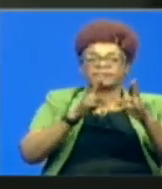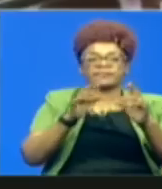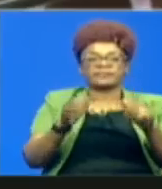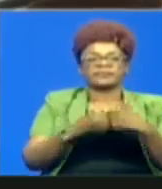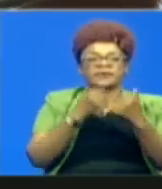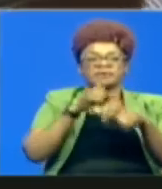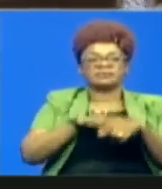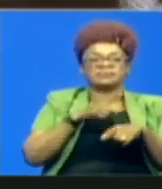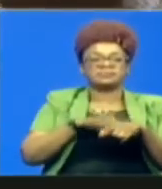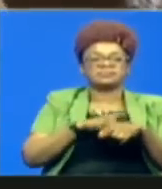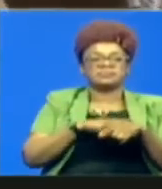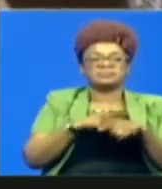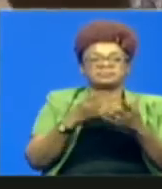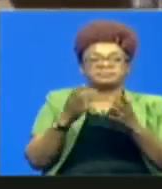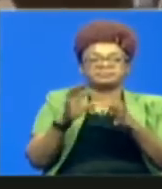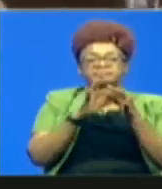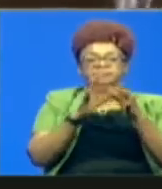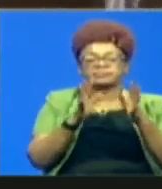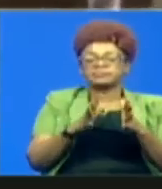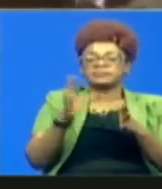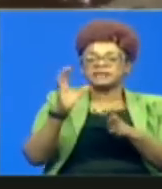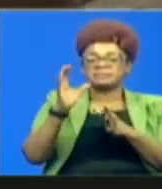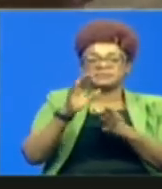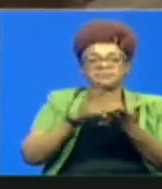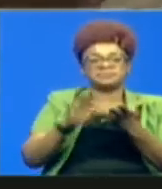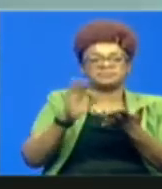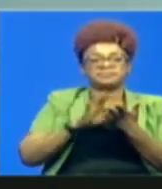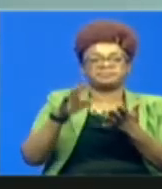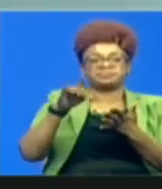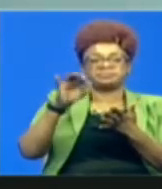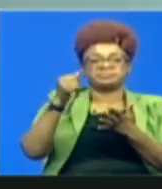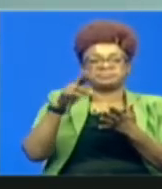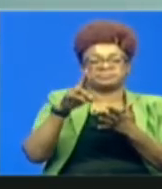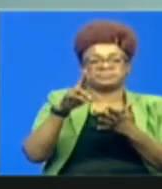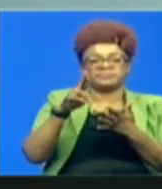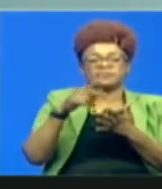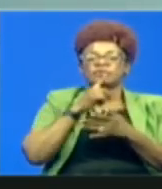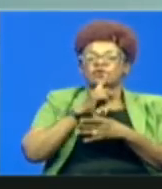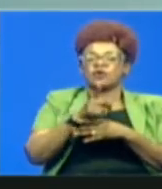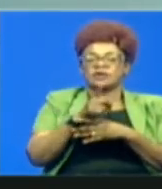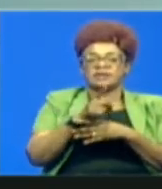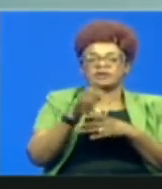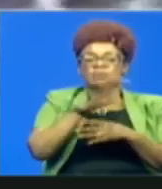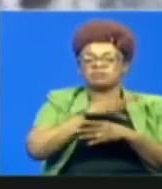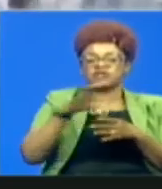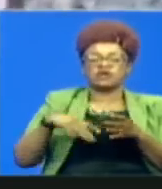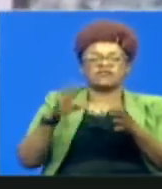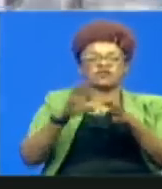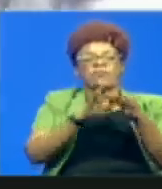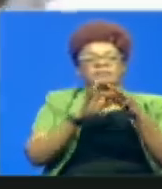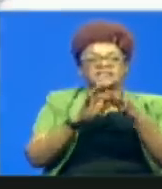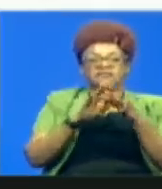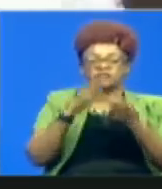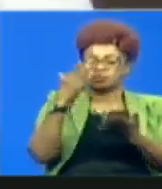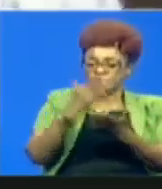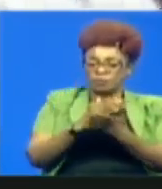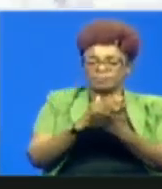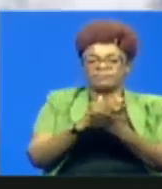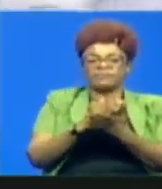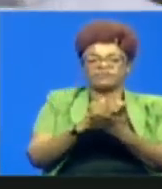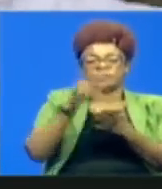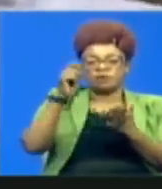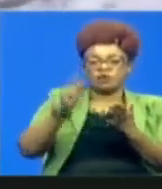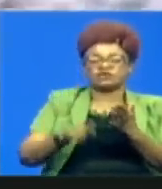Industry, Trade and Cooperatives Cabinet Secretary Peter Munya instructed the Commissioner of Cooperatives to stop him from auctioning